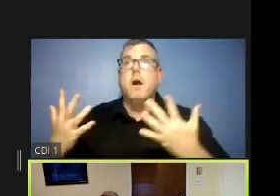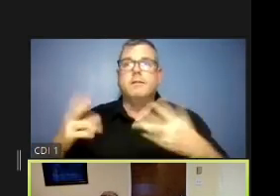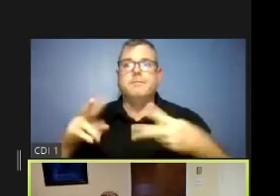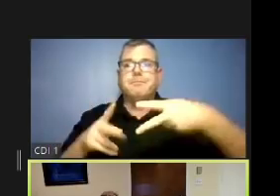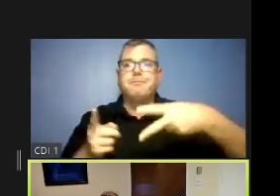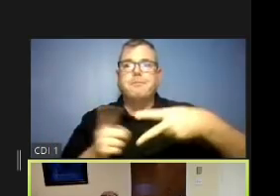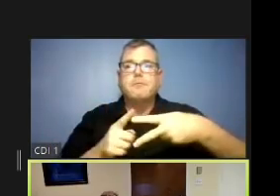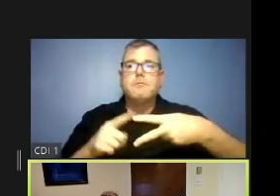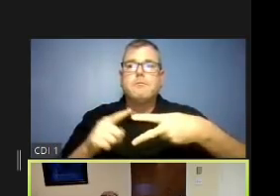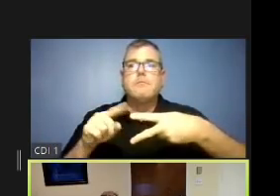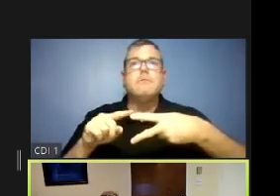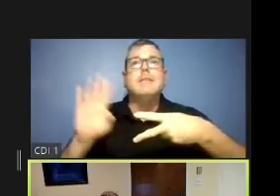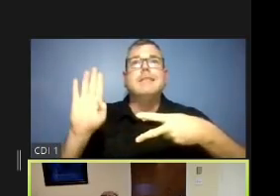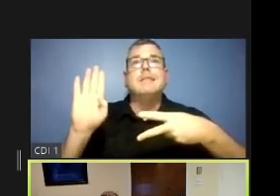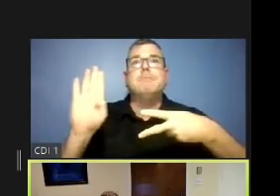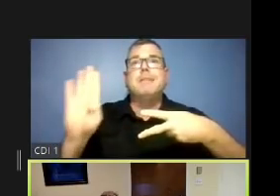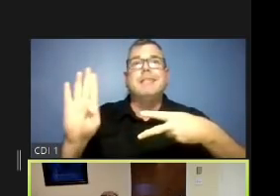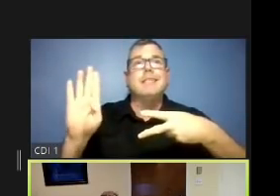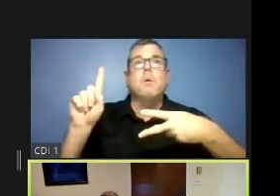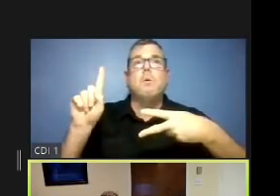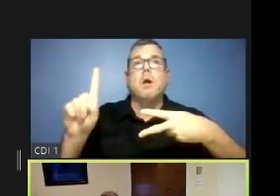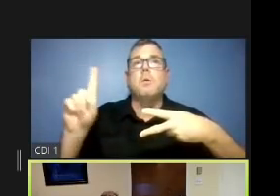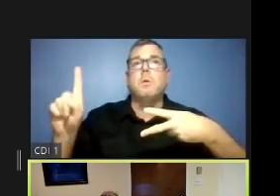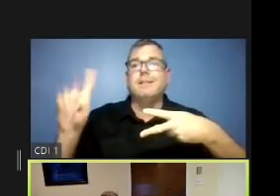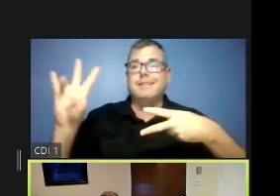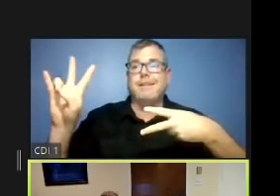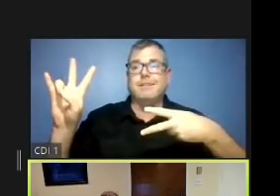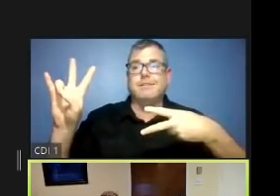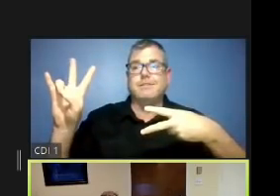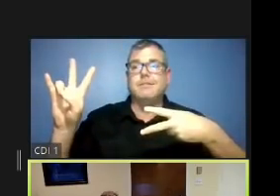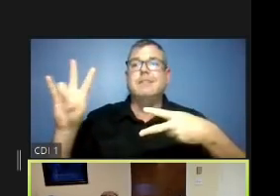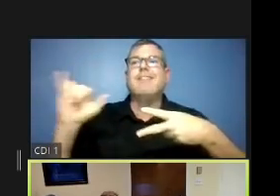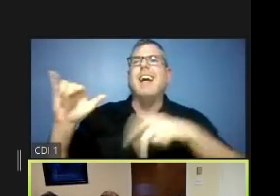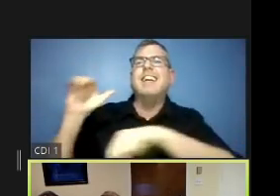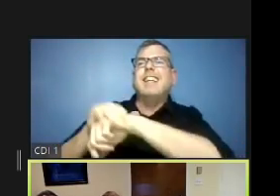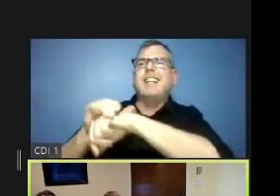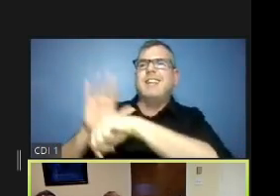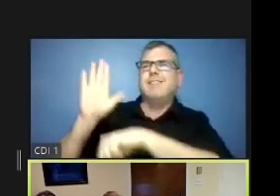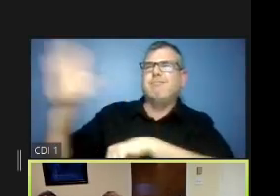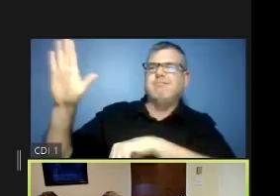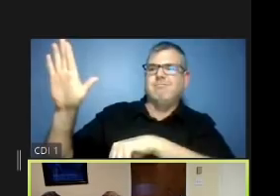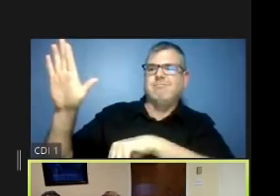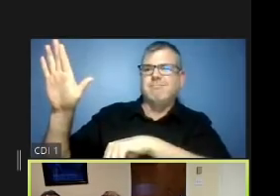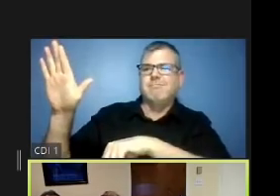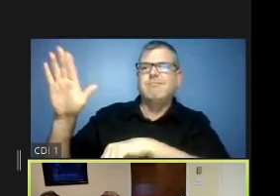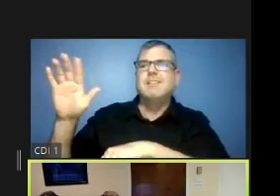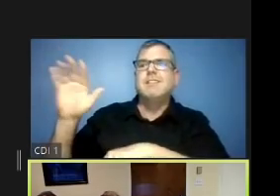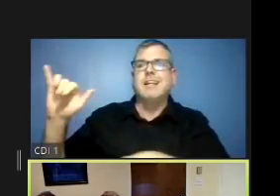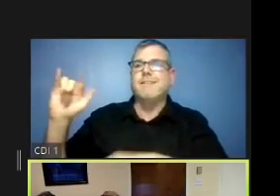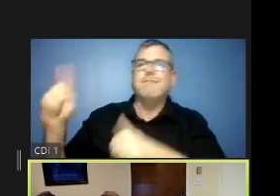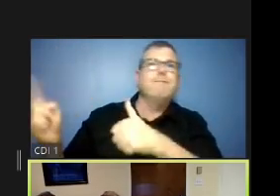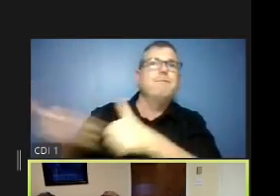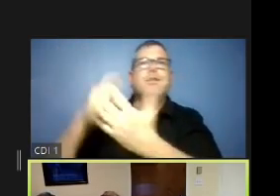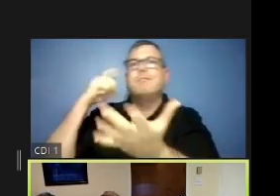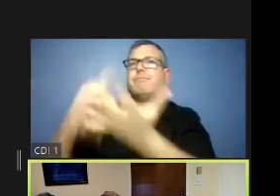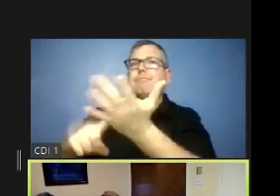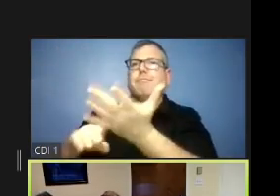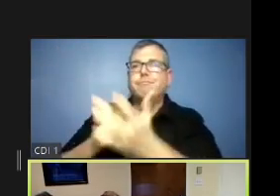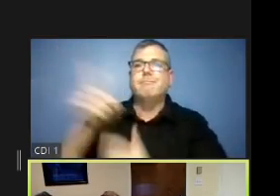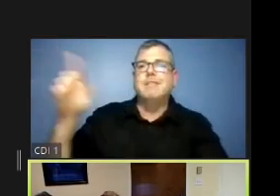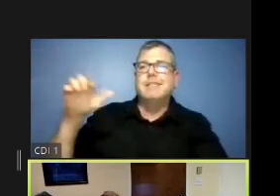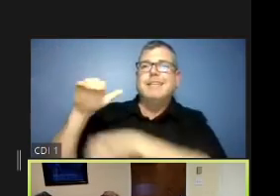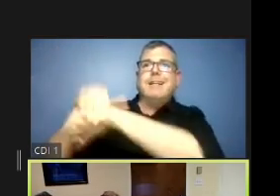variant, also called the UK variant. It was first identified in the United Kingdom in September